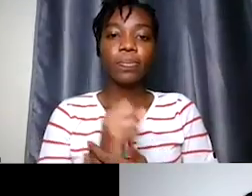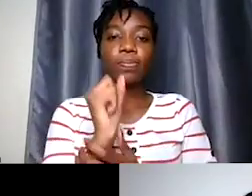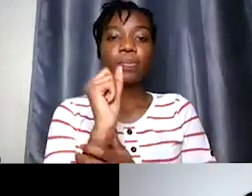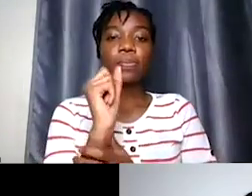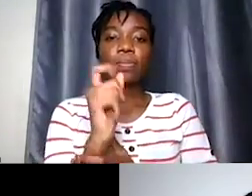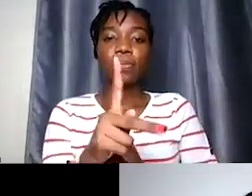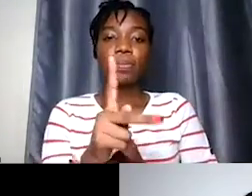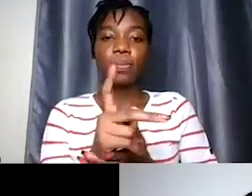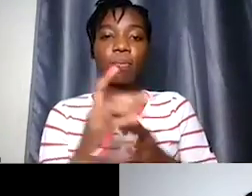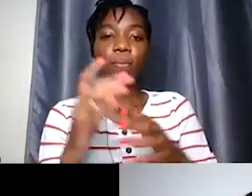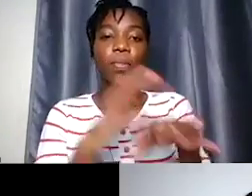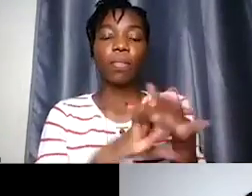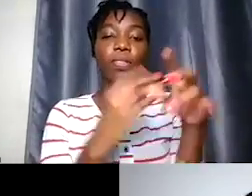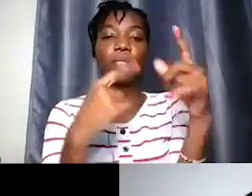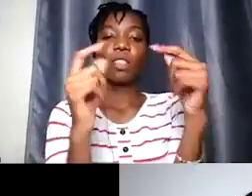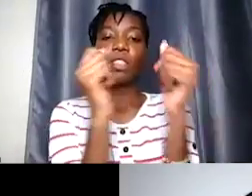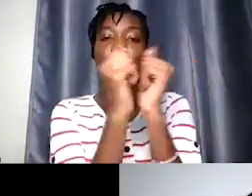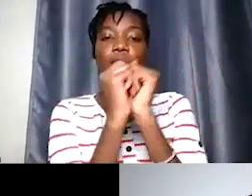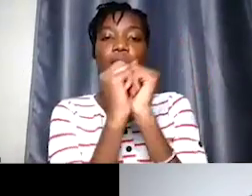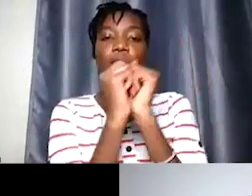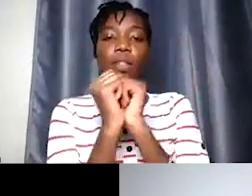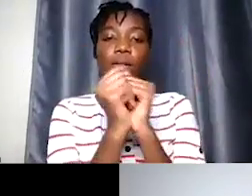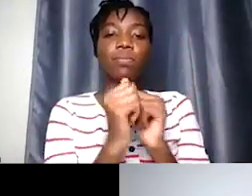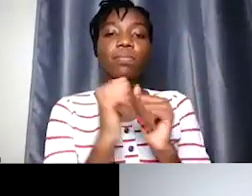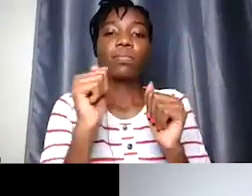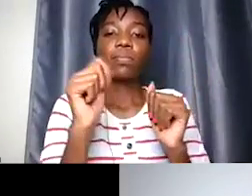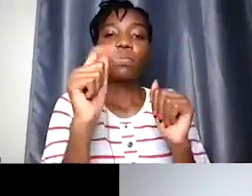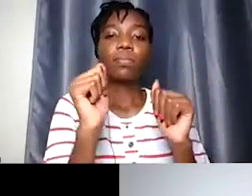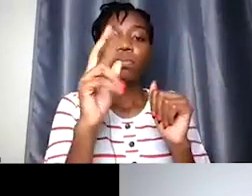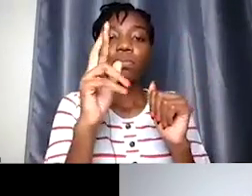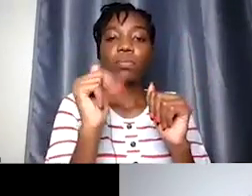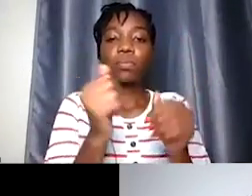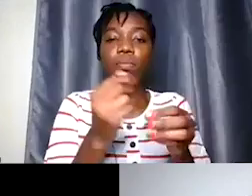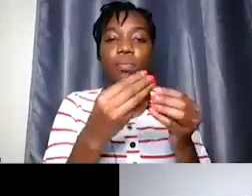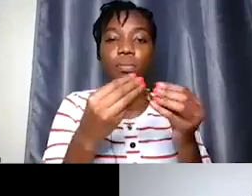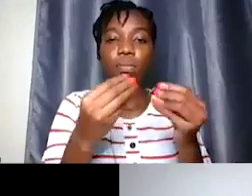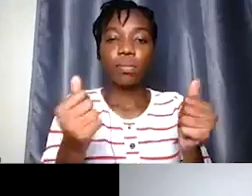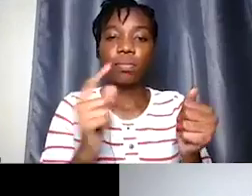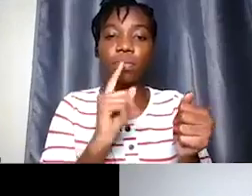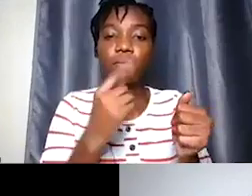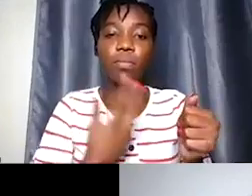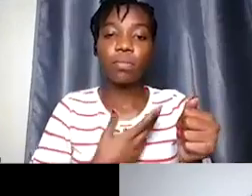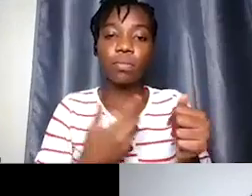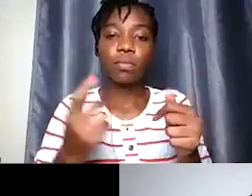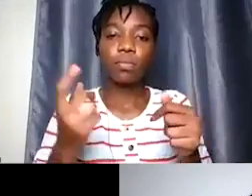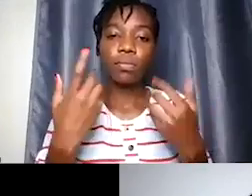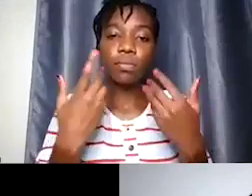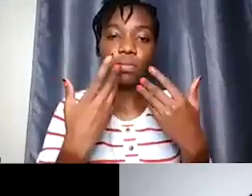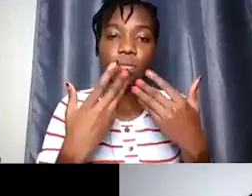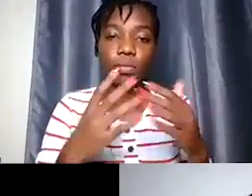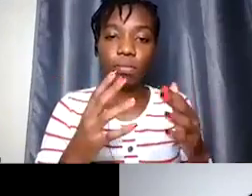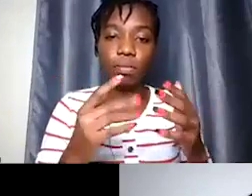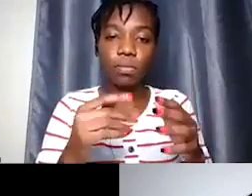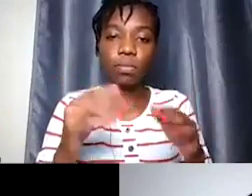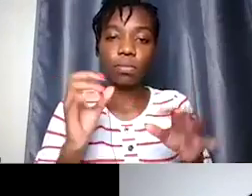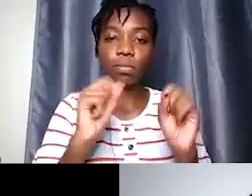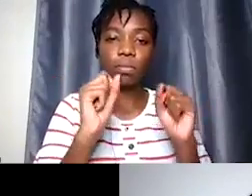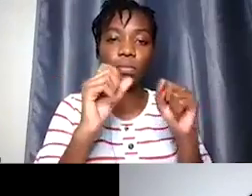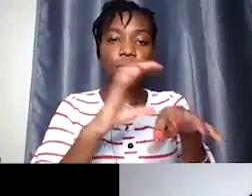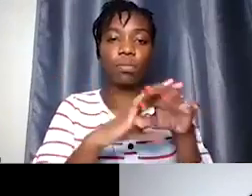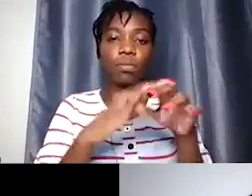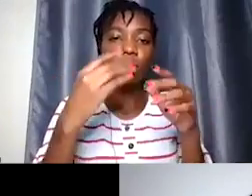with Atara Solutions WhatsApp group. Here we go. To be able to get straight updates on